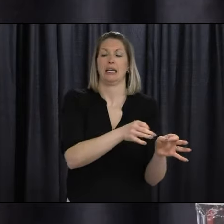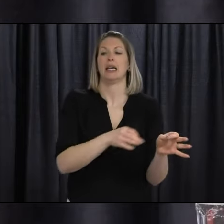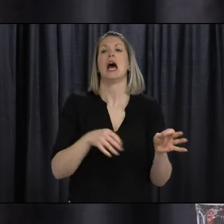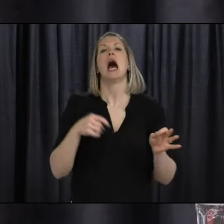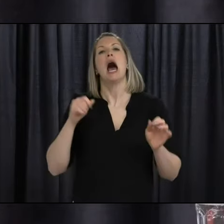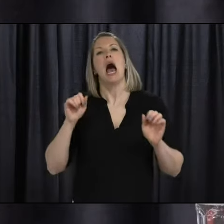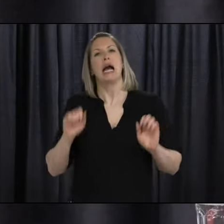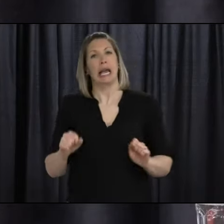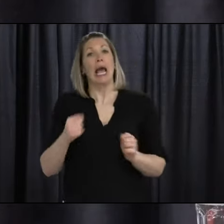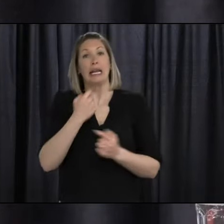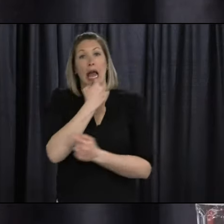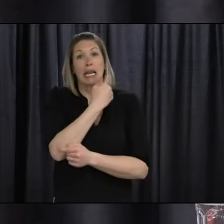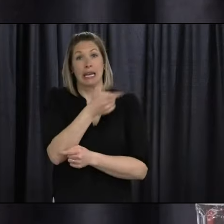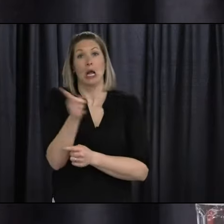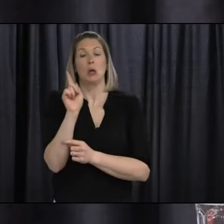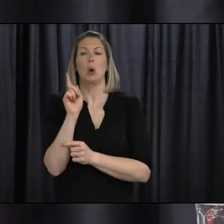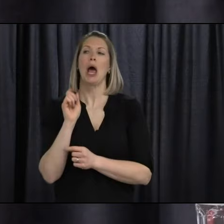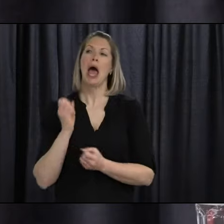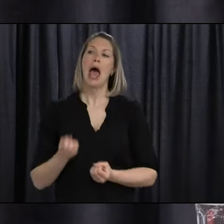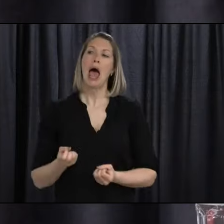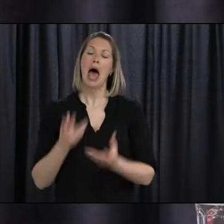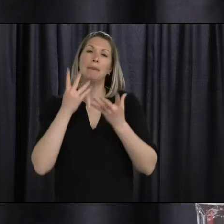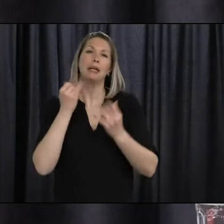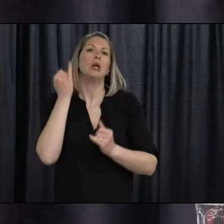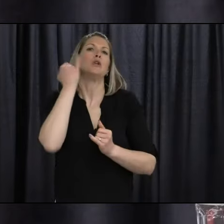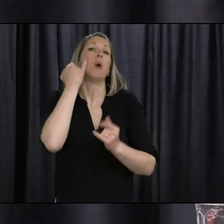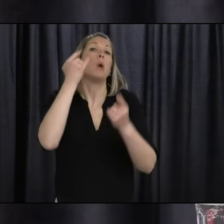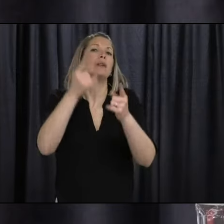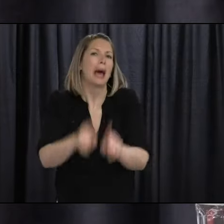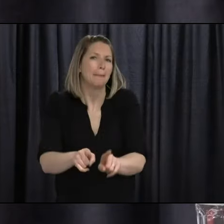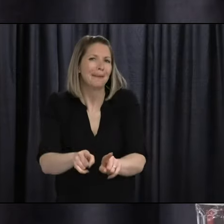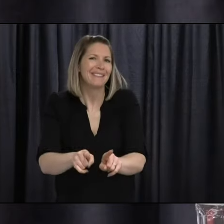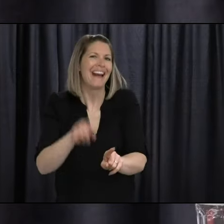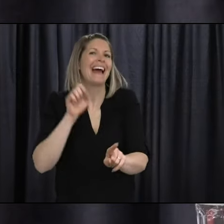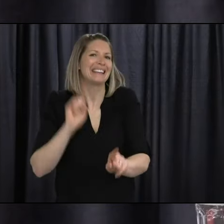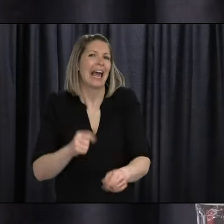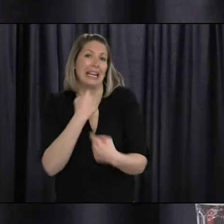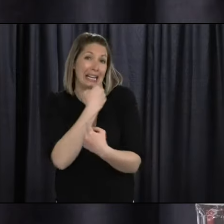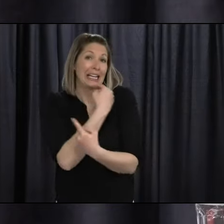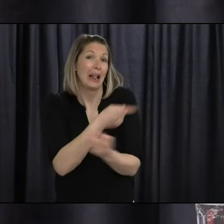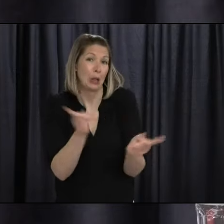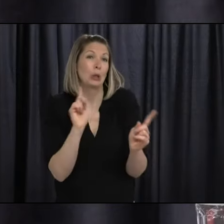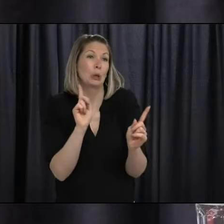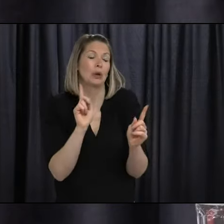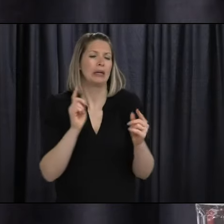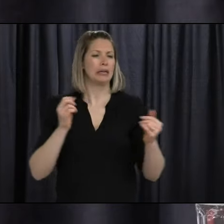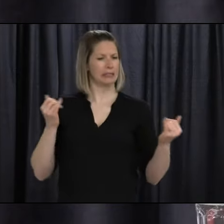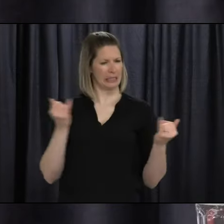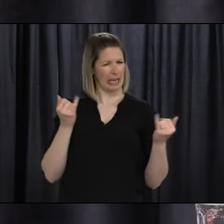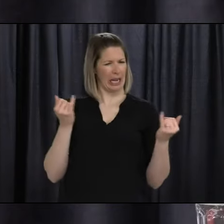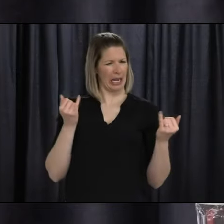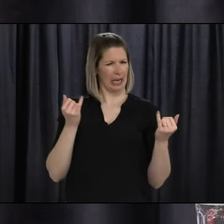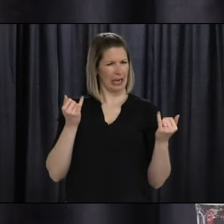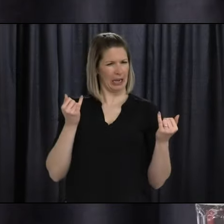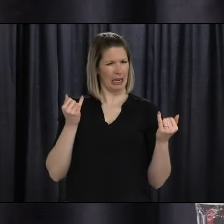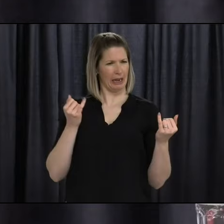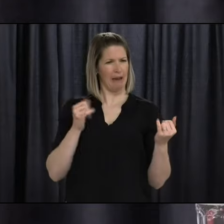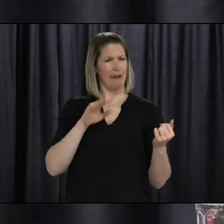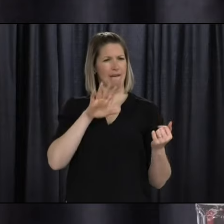performed in surgical settings. And today's figure that I had sight of was just